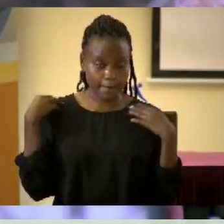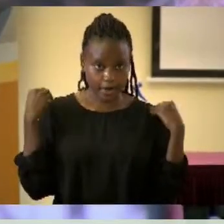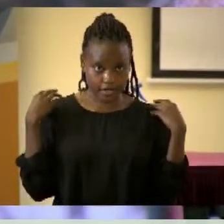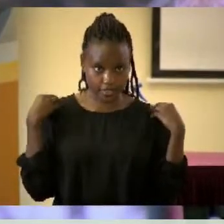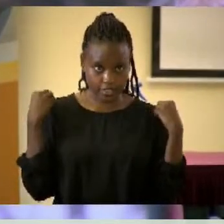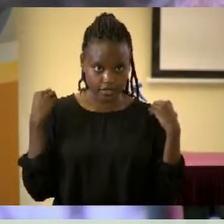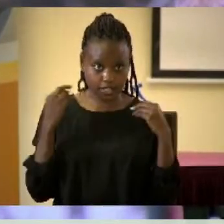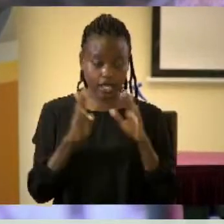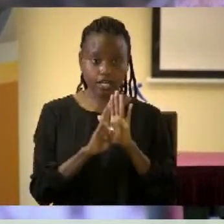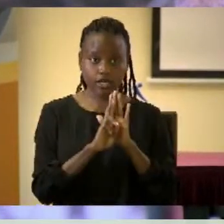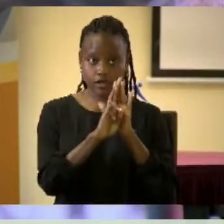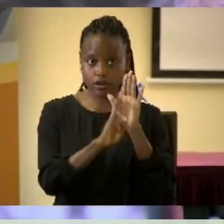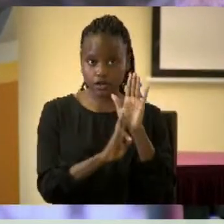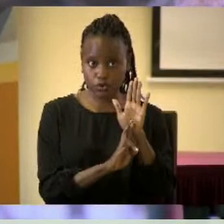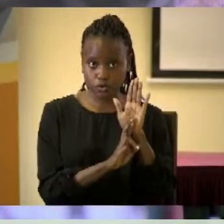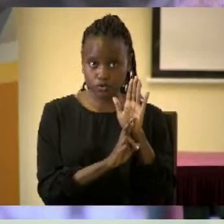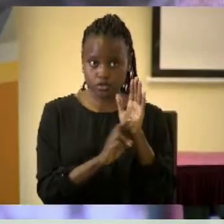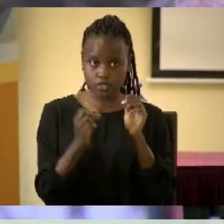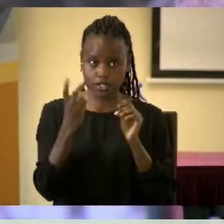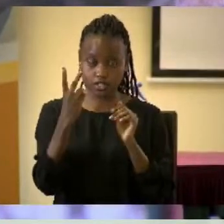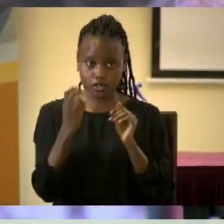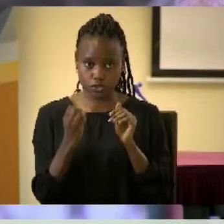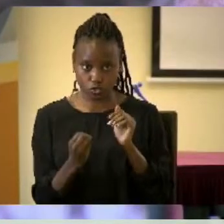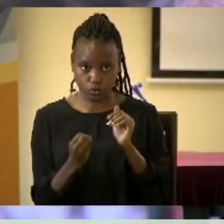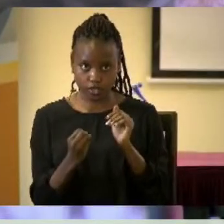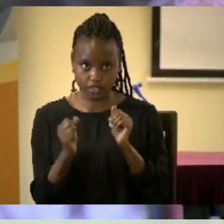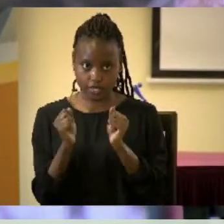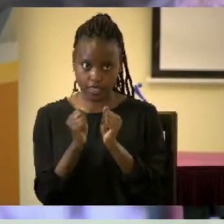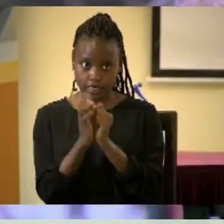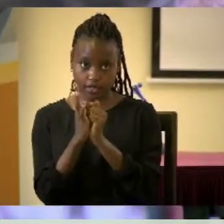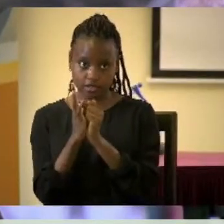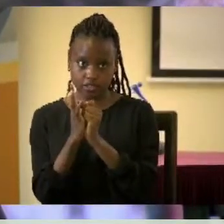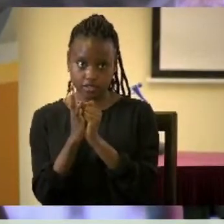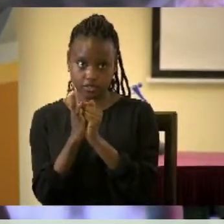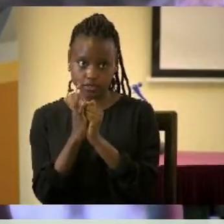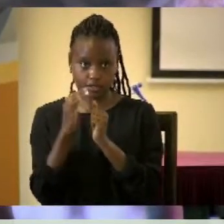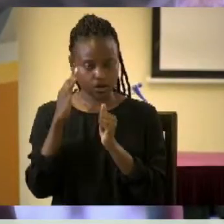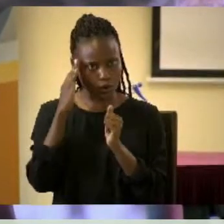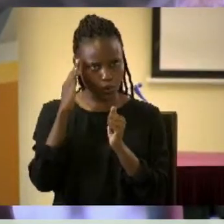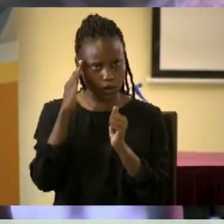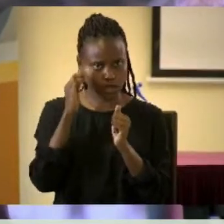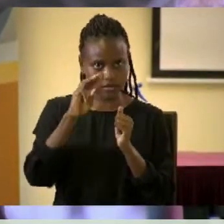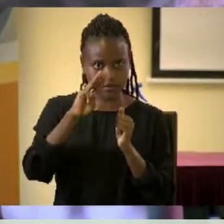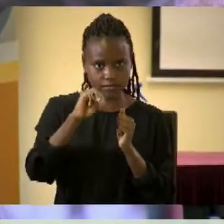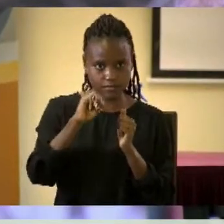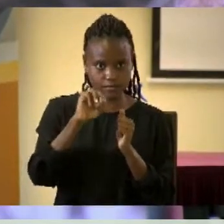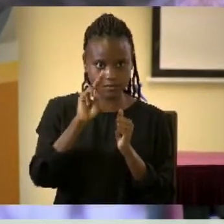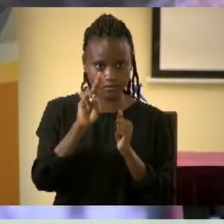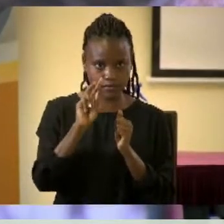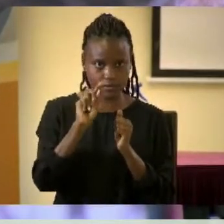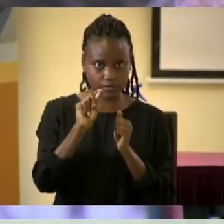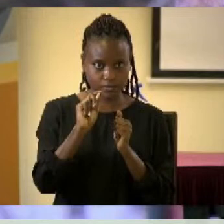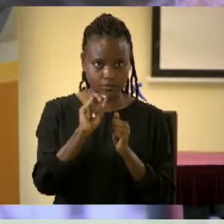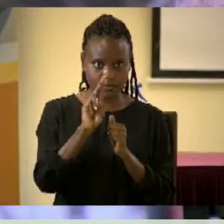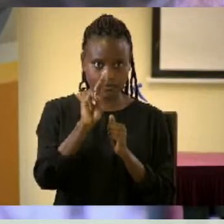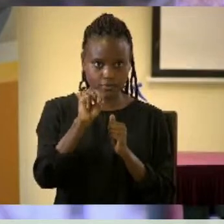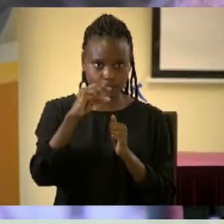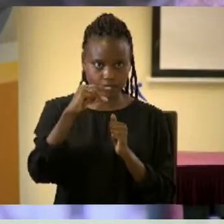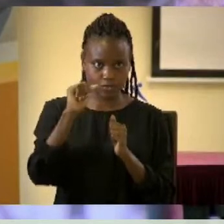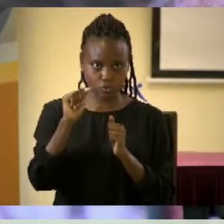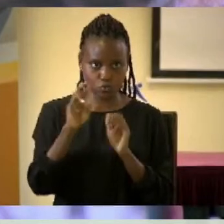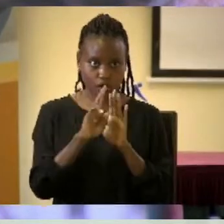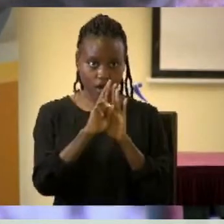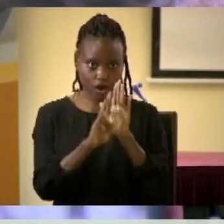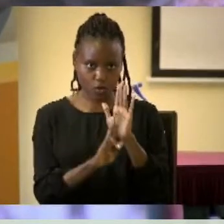Rules, 2013, popularly known as the Mutunga Rules. These rules permit for informal documentation to